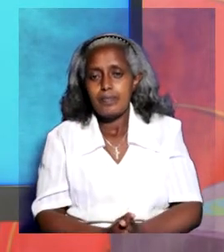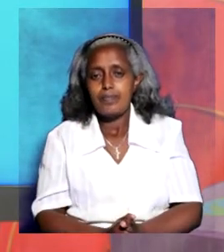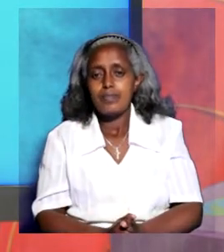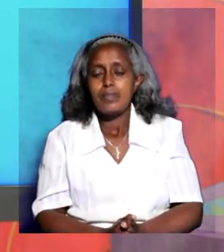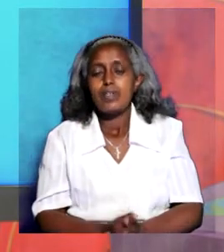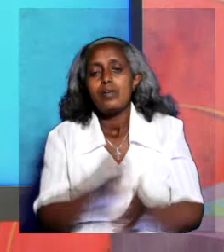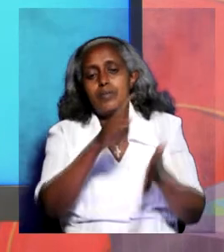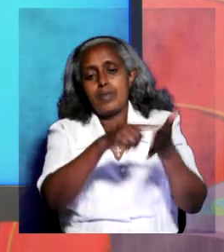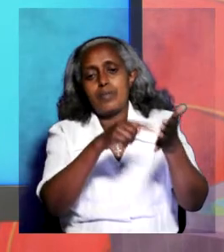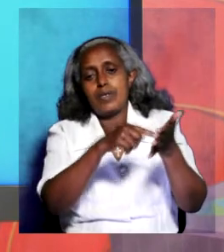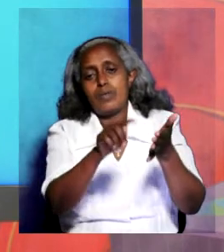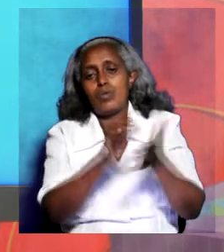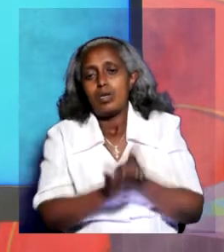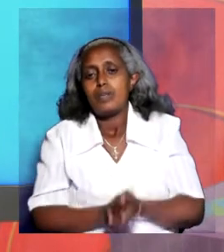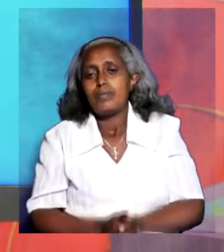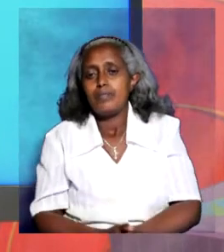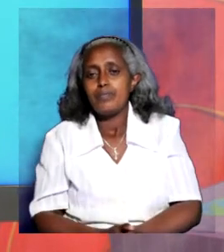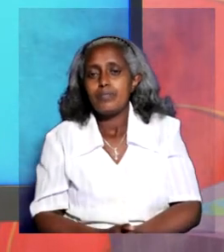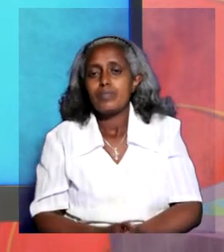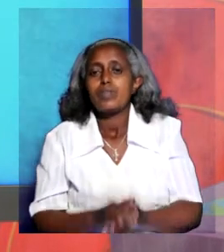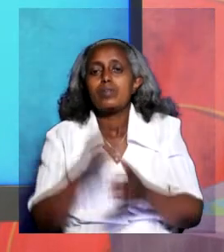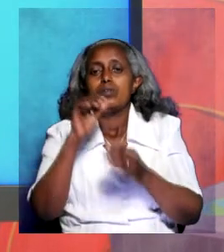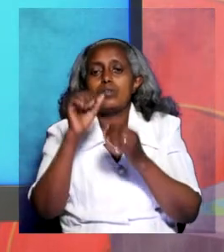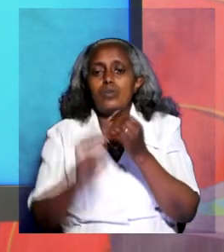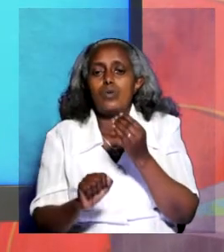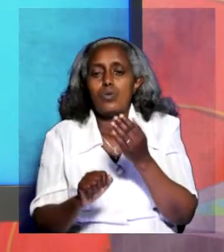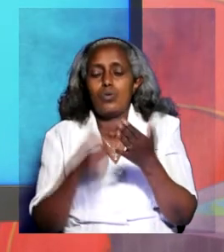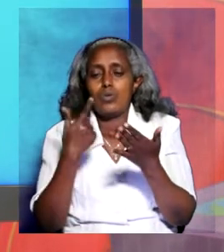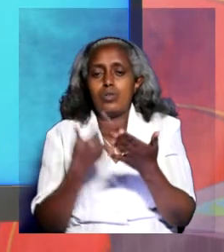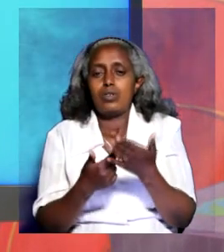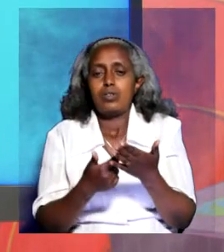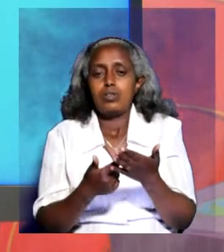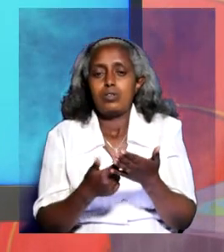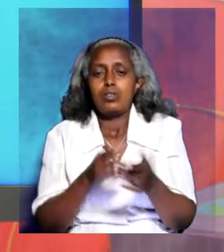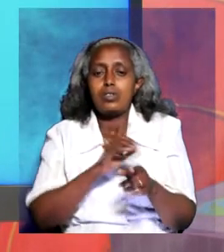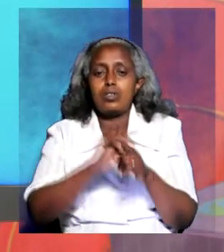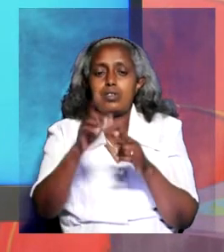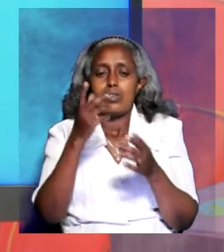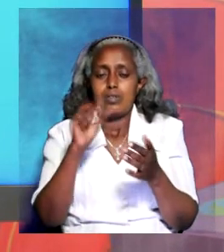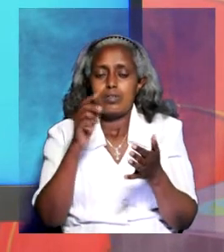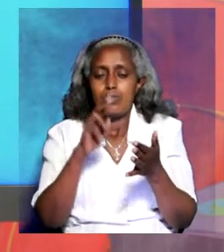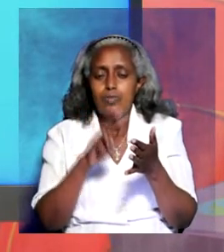are perpendicular. So let the